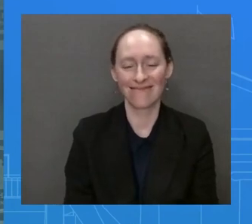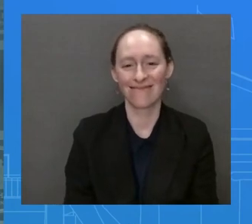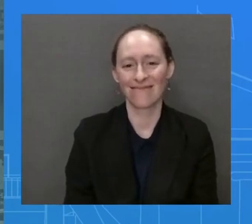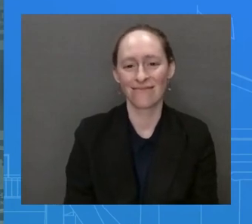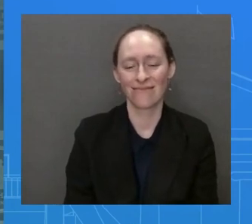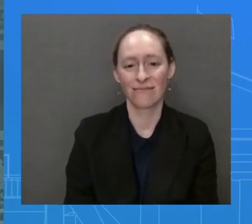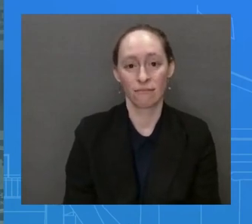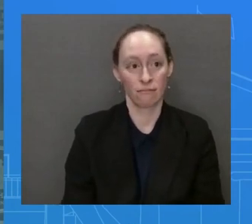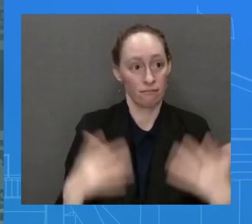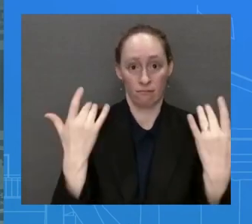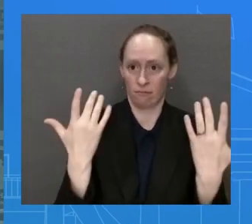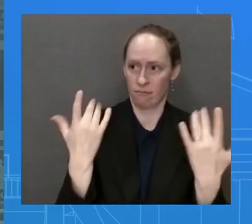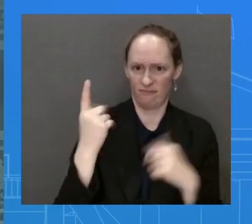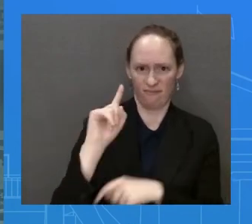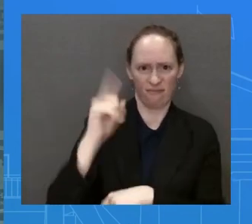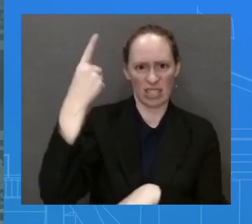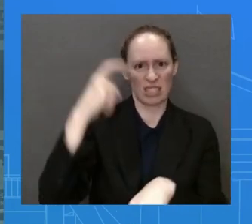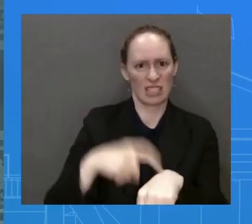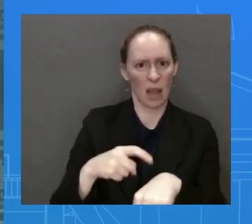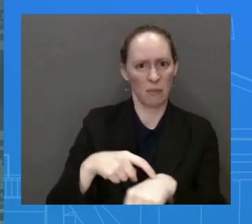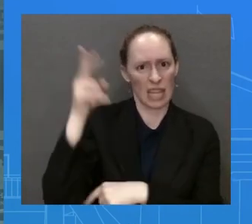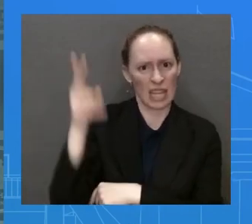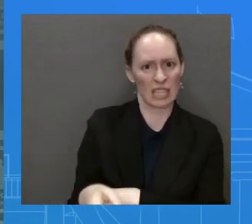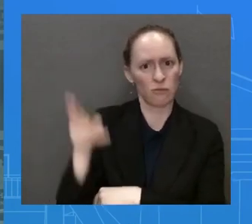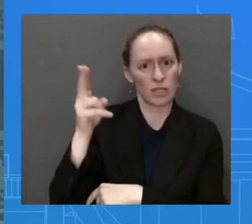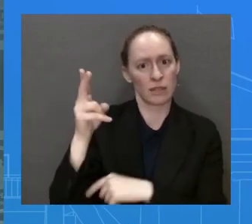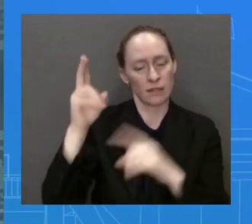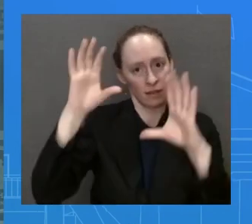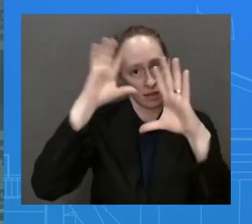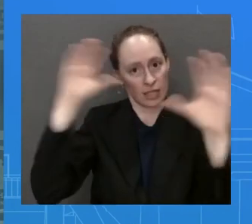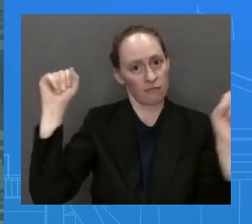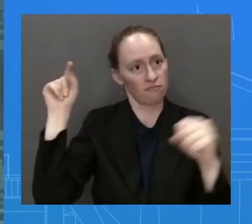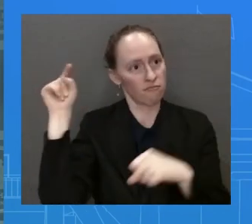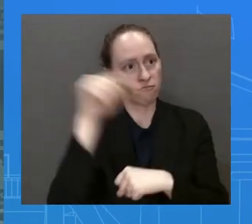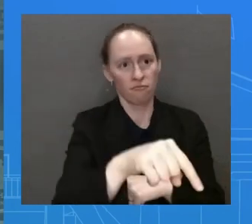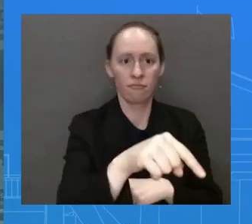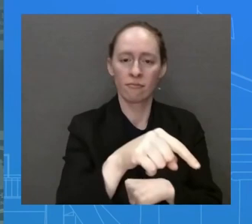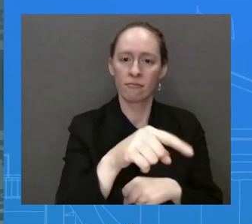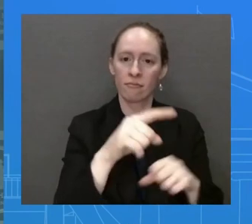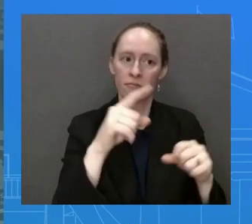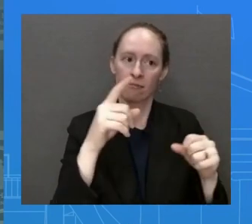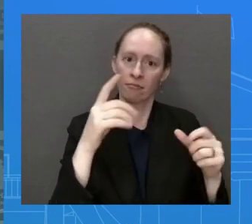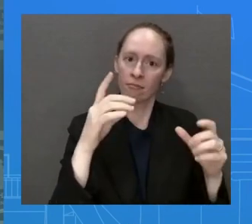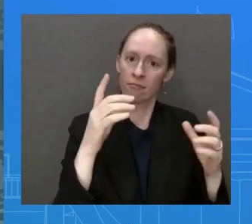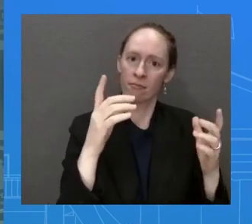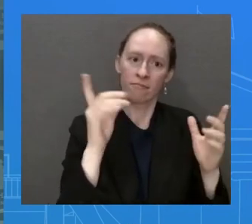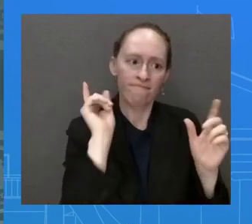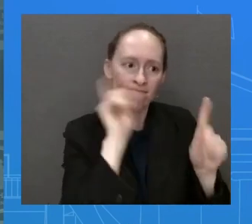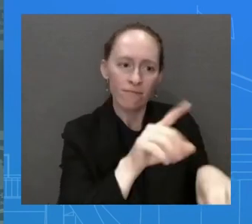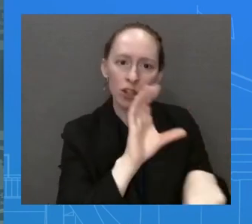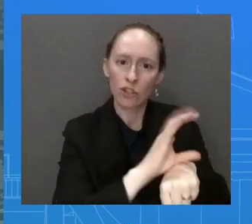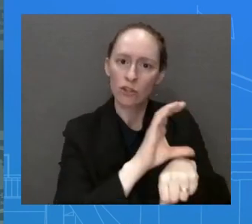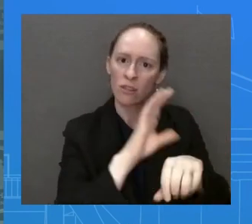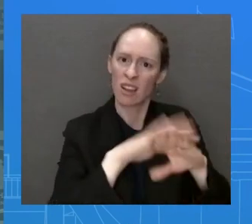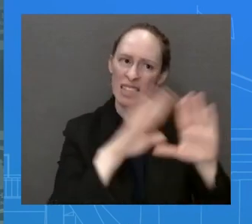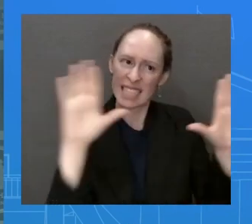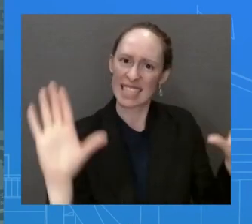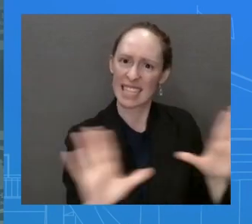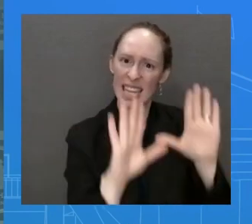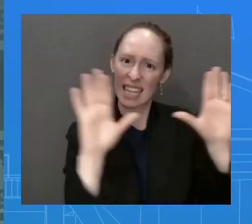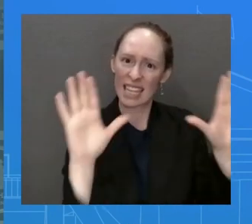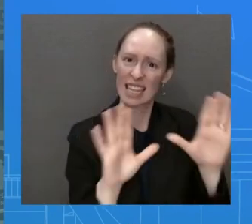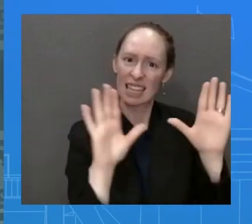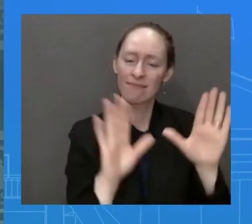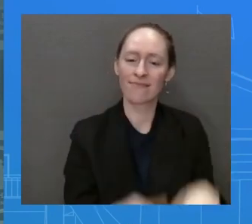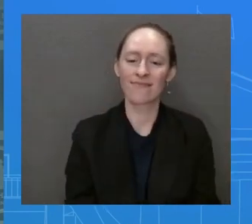Ebenezer in its history. This would have been Dr. King's 94th birthday. As we know, this is an